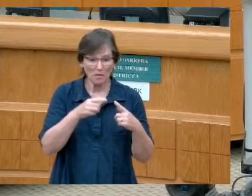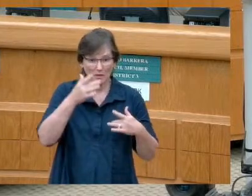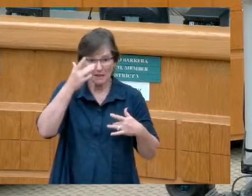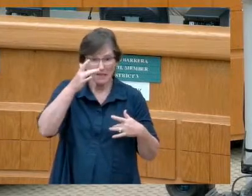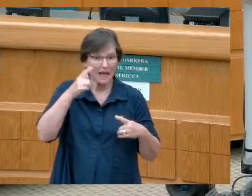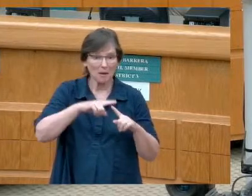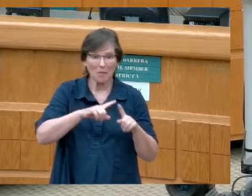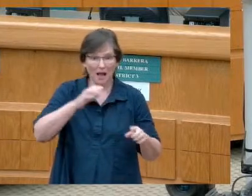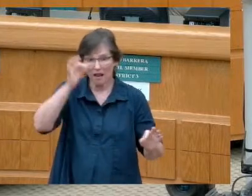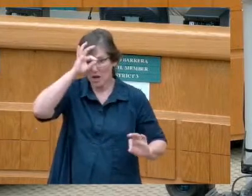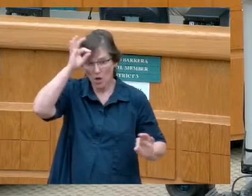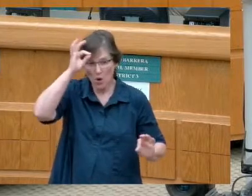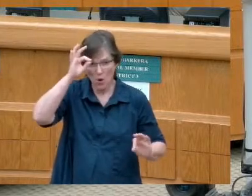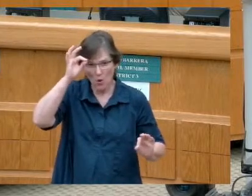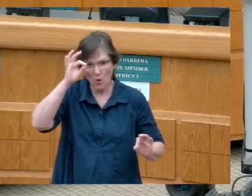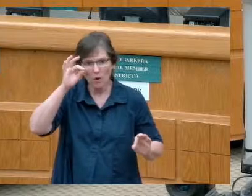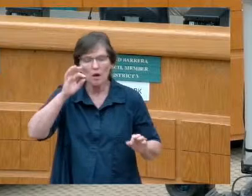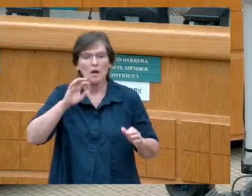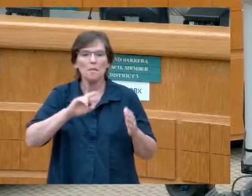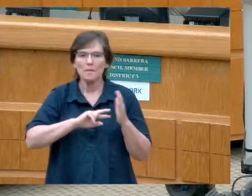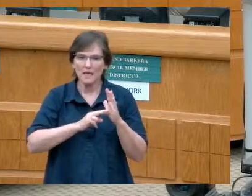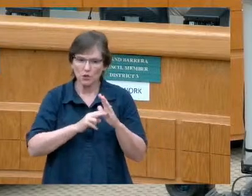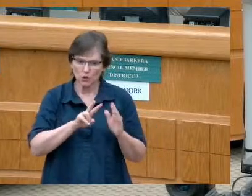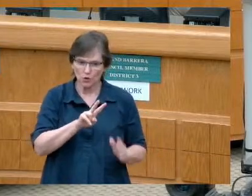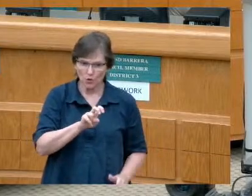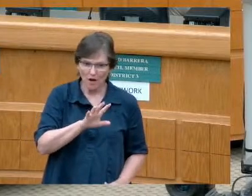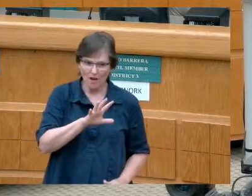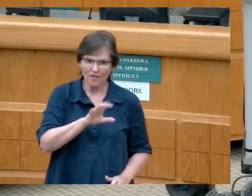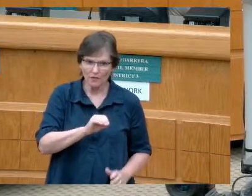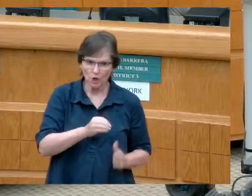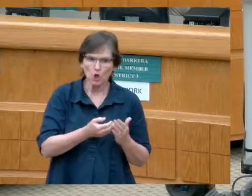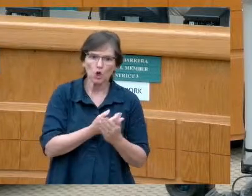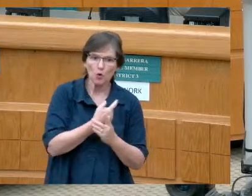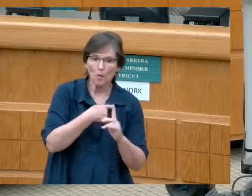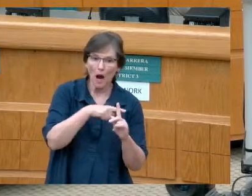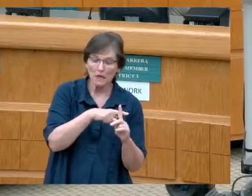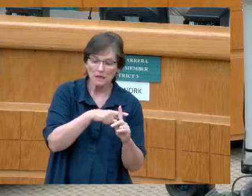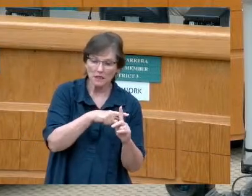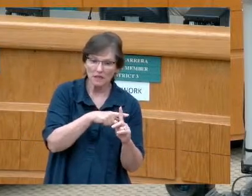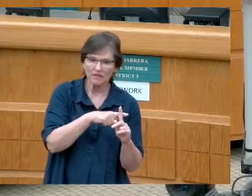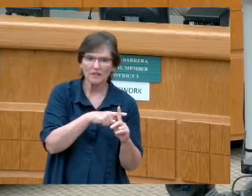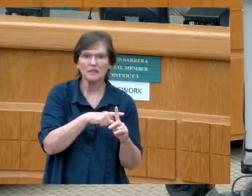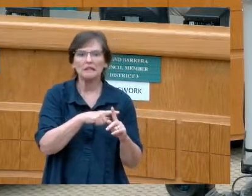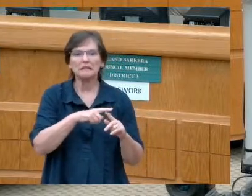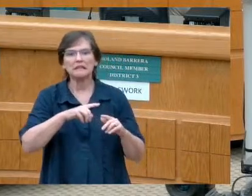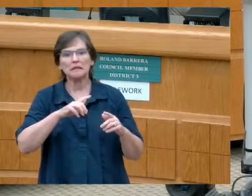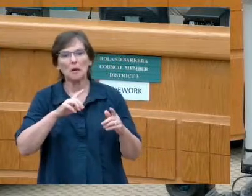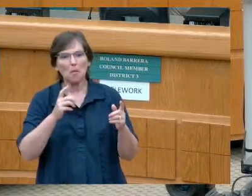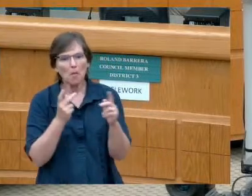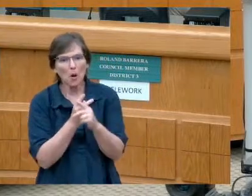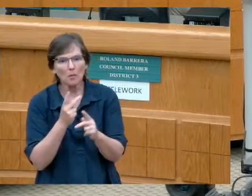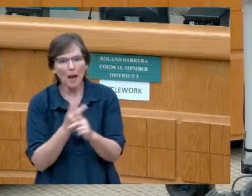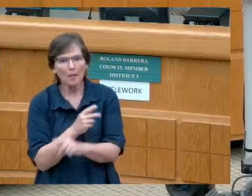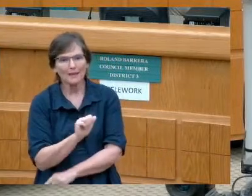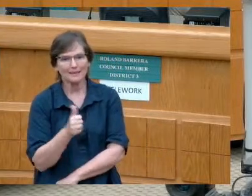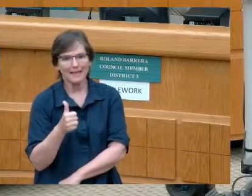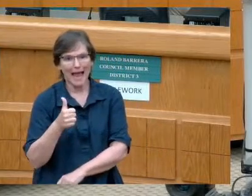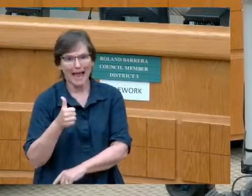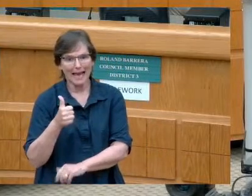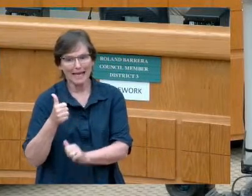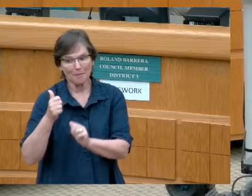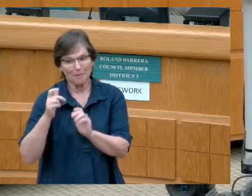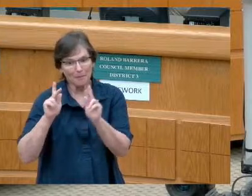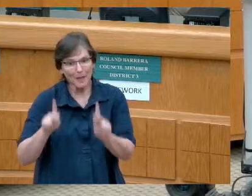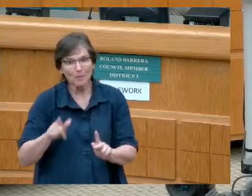the 250 times the 10 contacts for each positive equals 2,500 additional